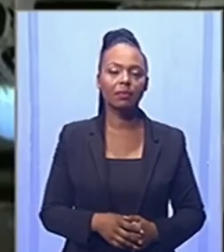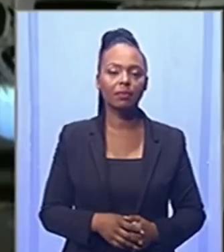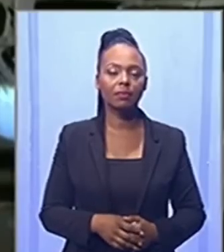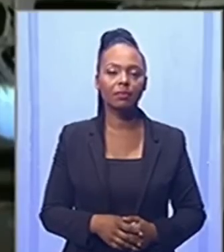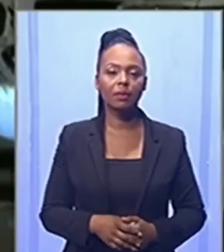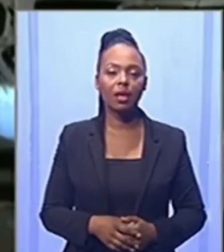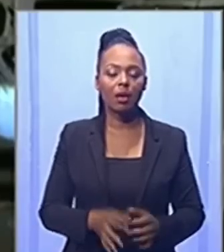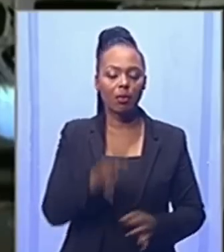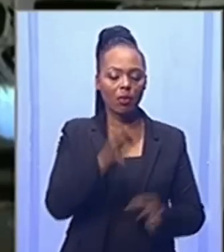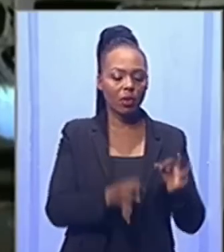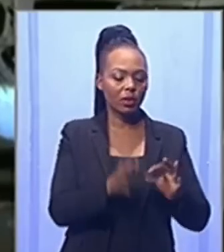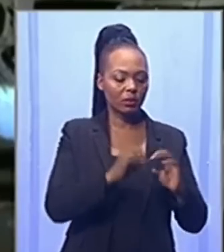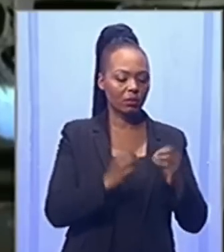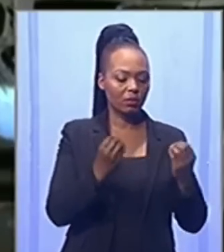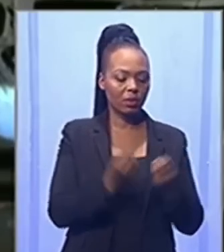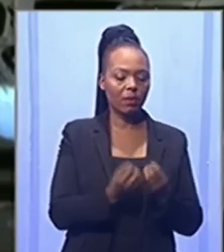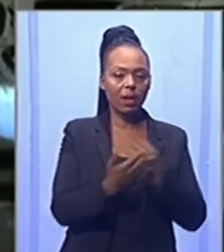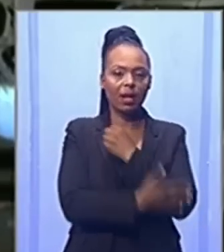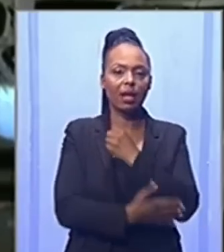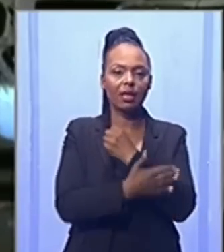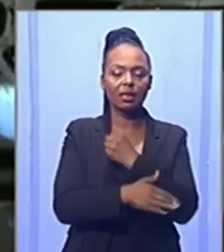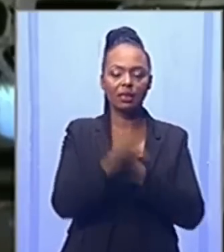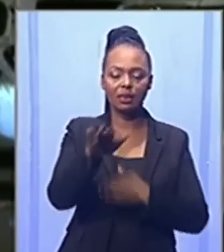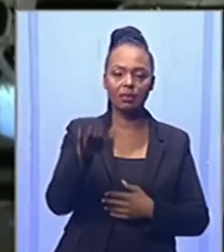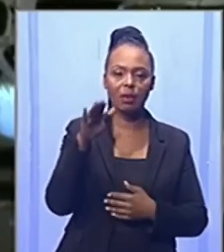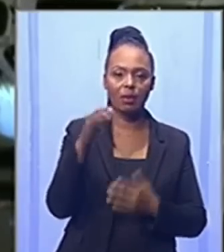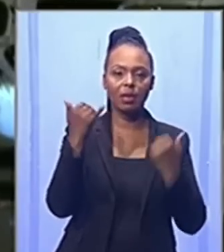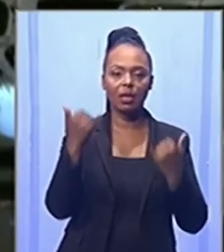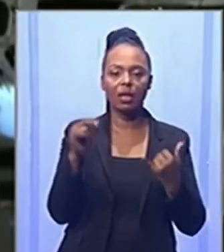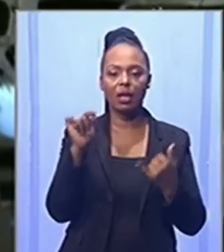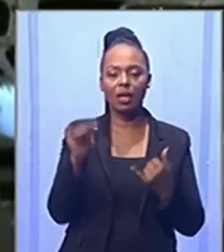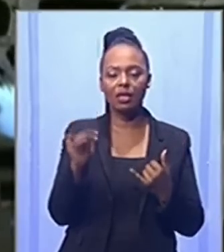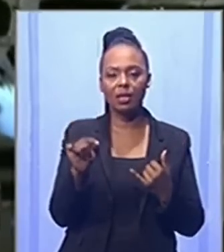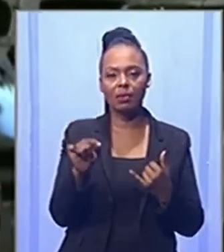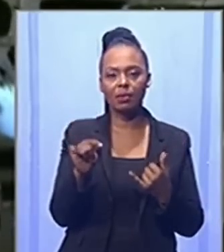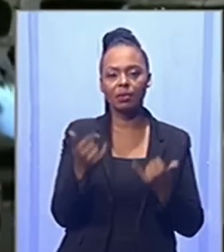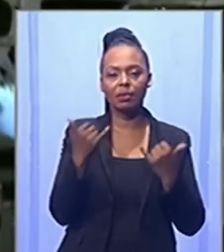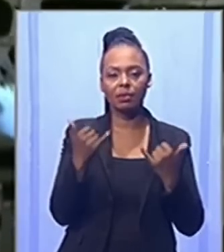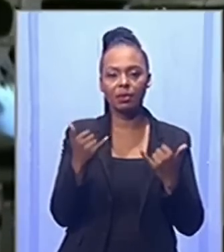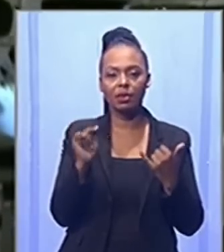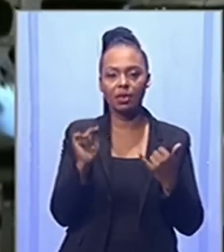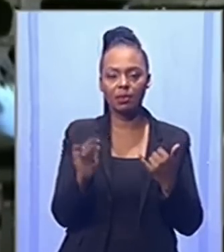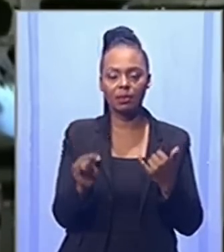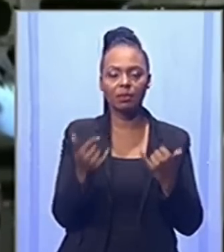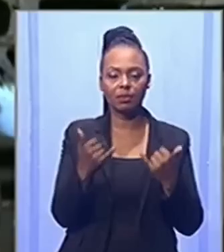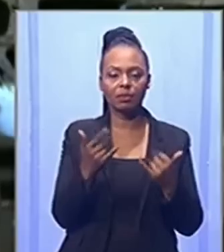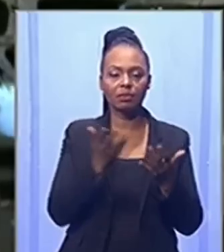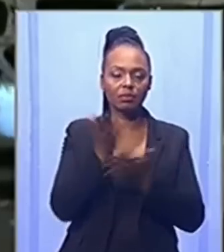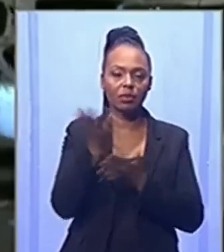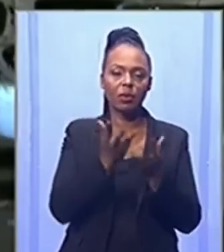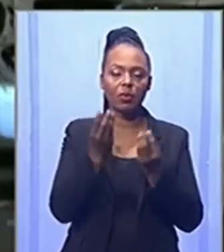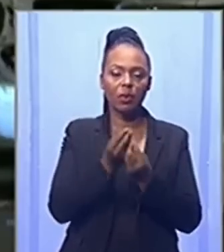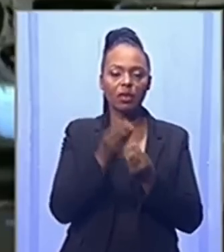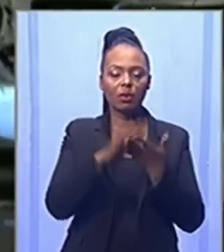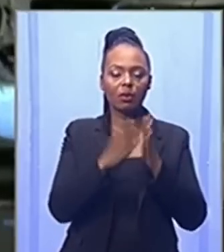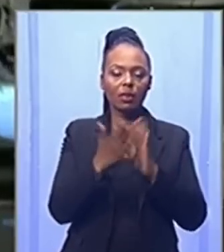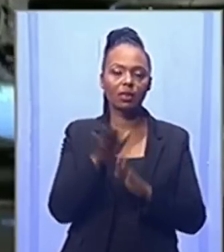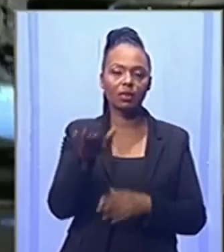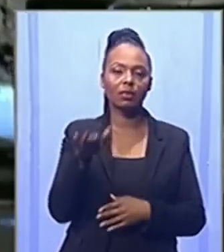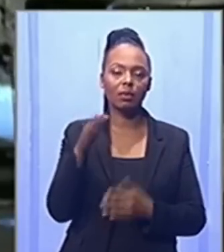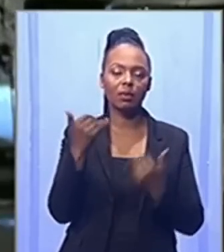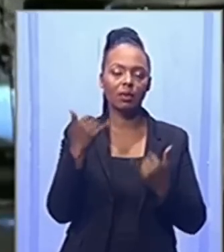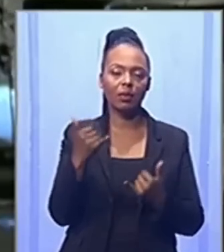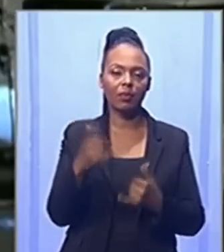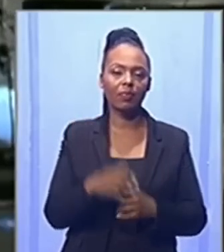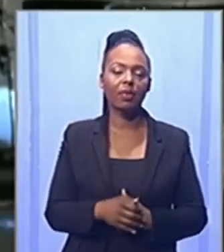mekga ya dipolotiki naheng ya Zimbabwe ba ka iketelang dikgetho empa re buile le baahi ba Zimbabwe ka dikgetho tsena tse tlang tsatsing lena